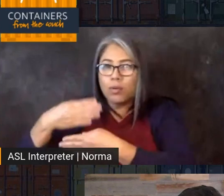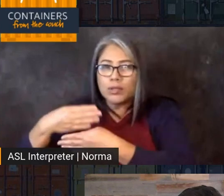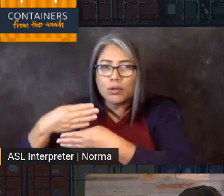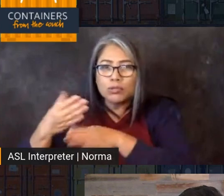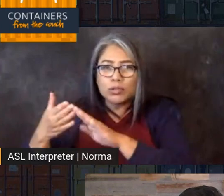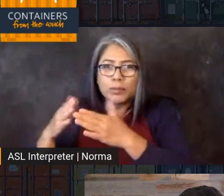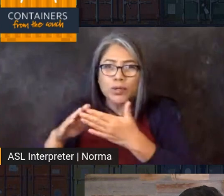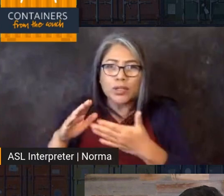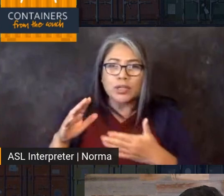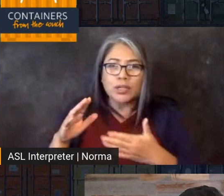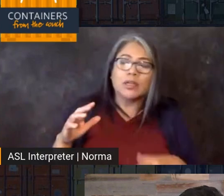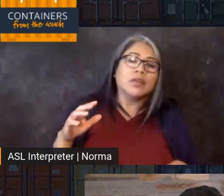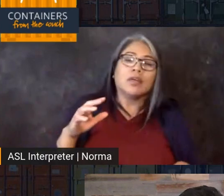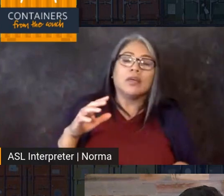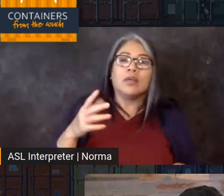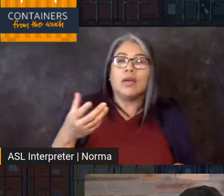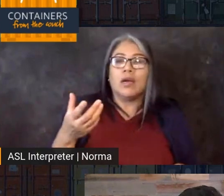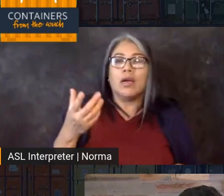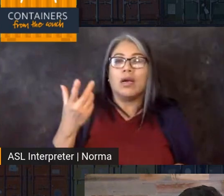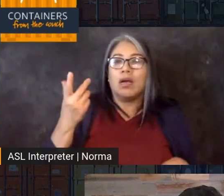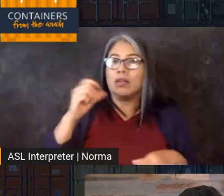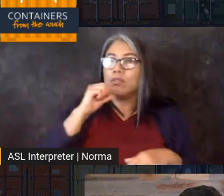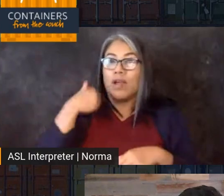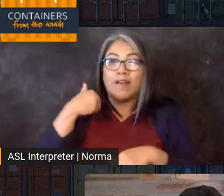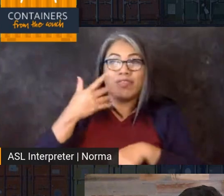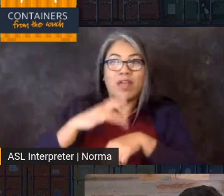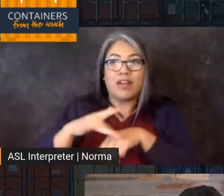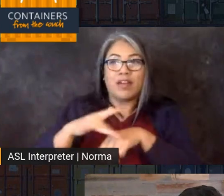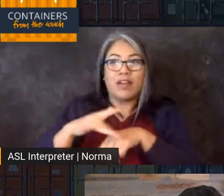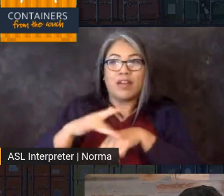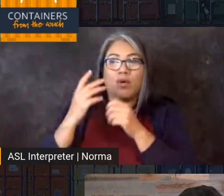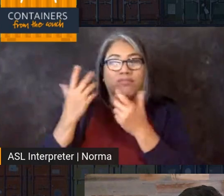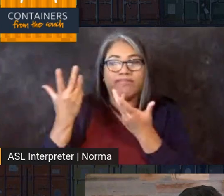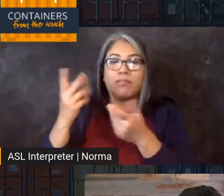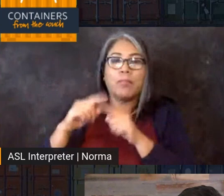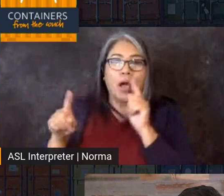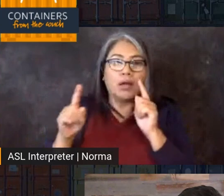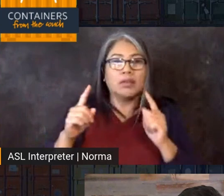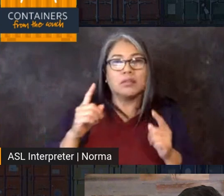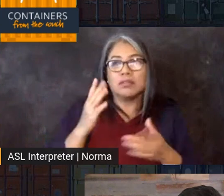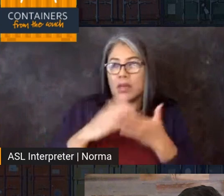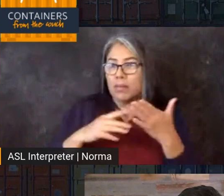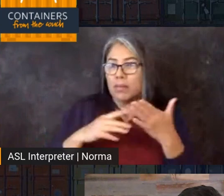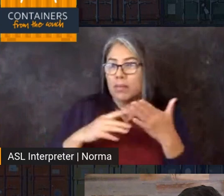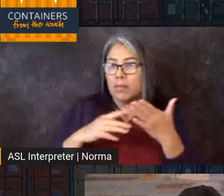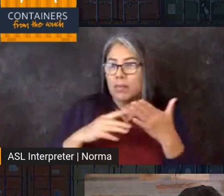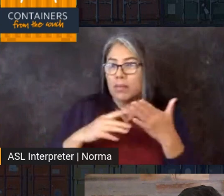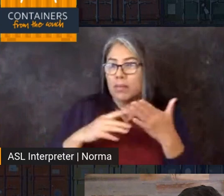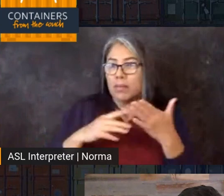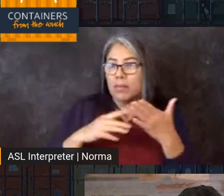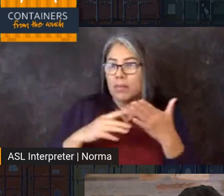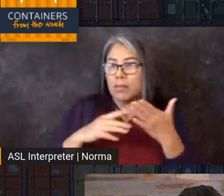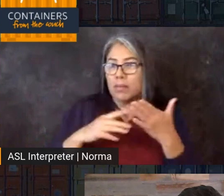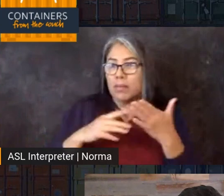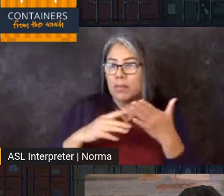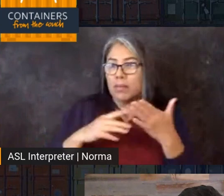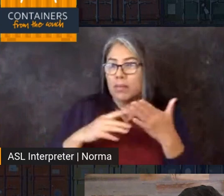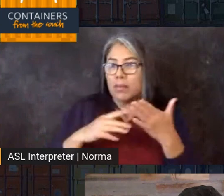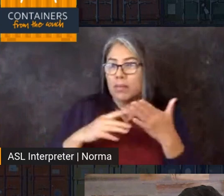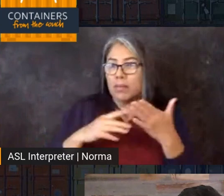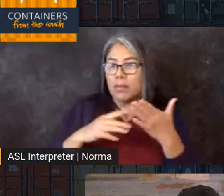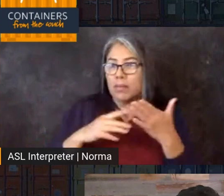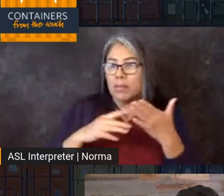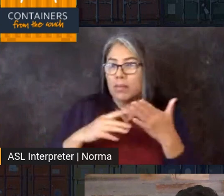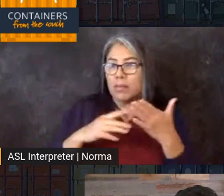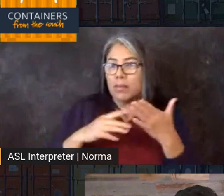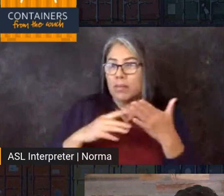what powers all of the EKS flavors across any of its deployment options, right, including EKS on the cloud, which means that you get to